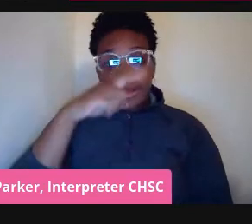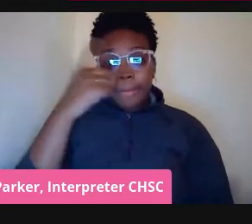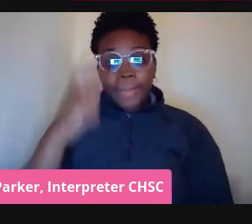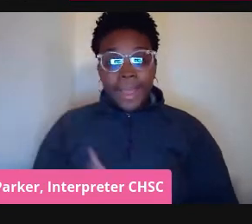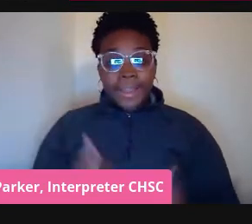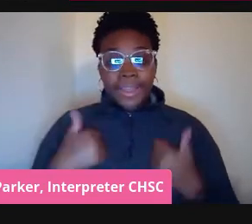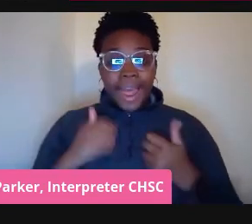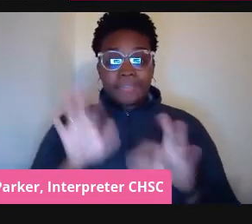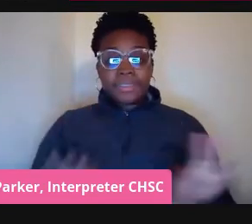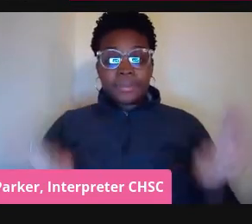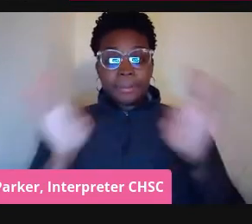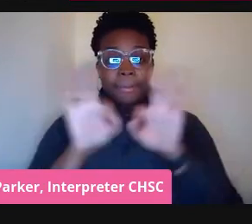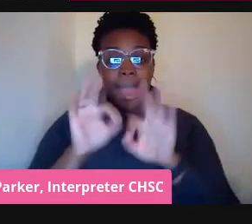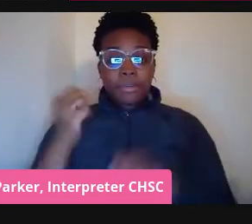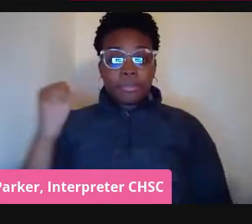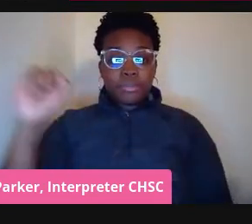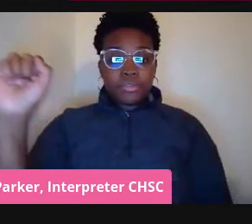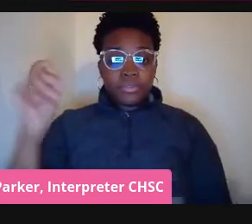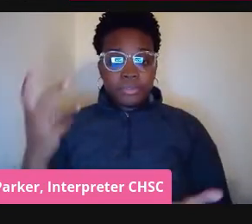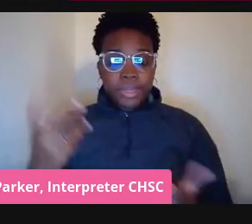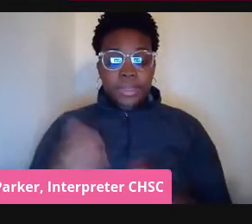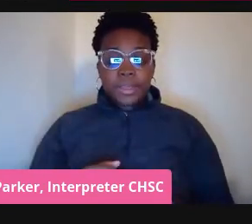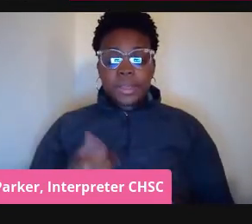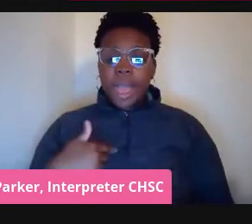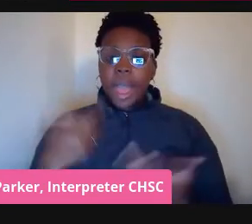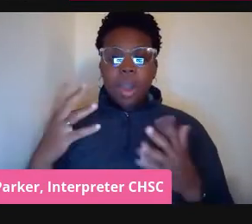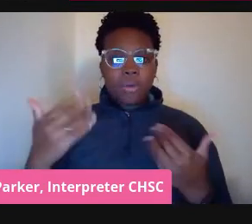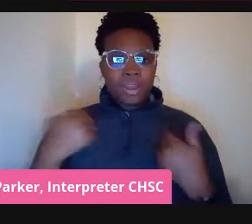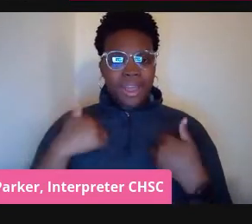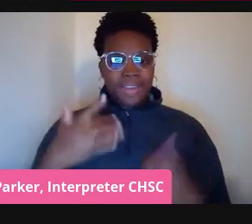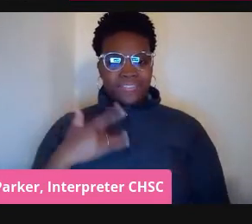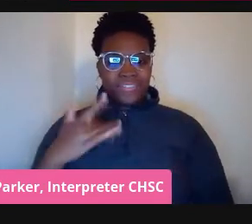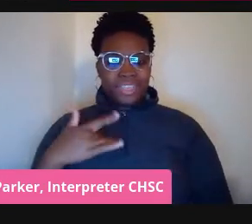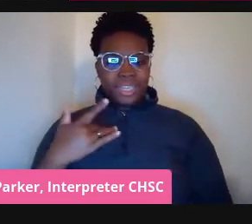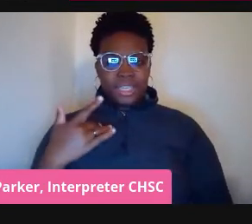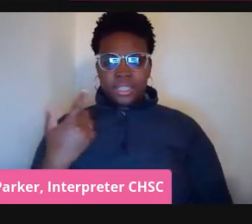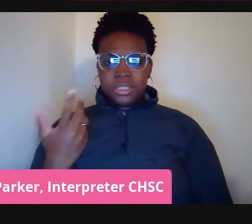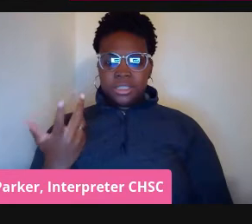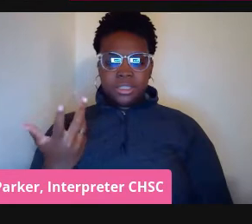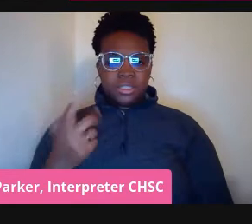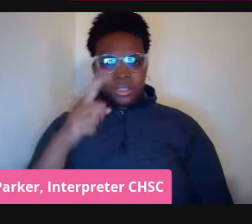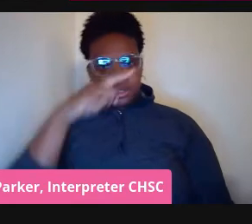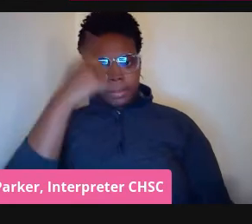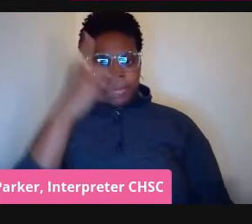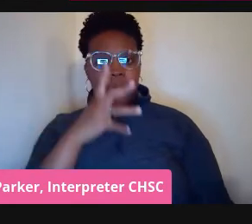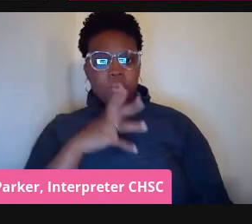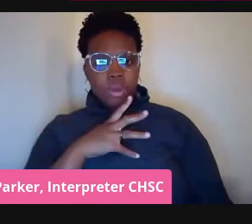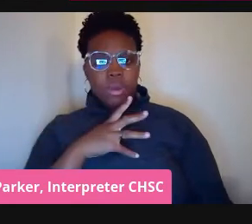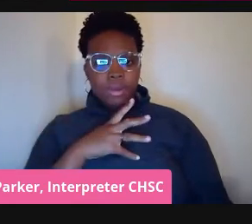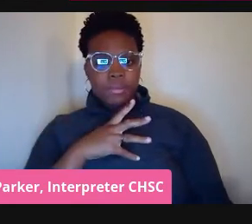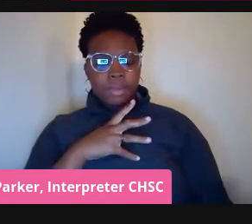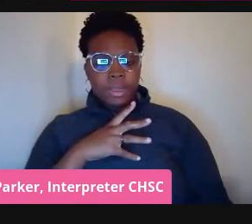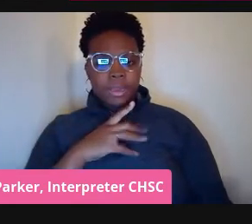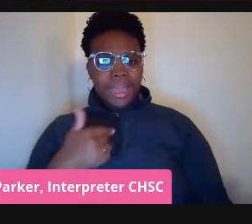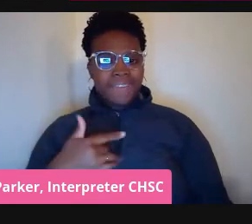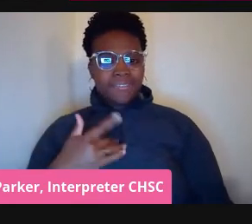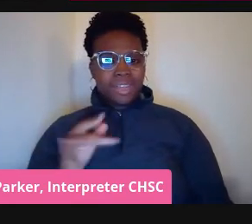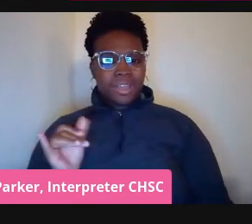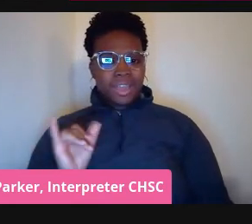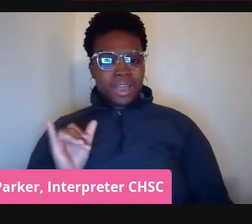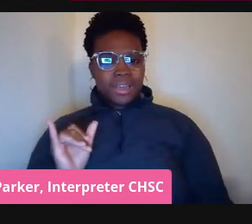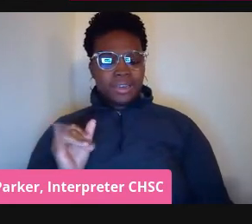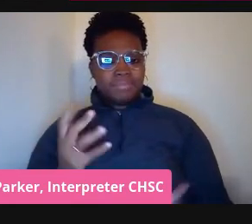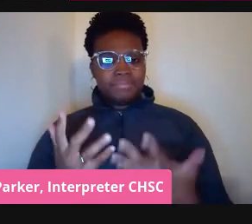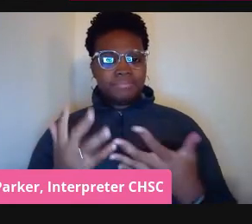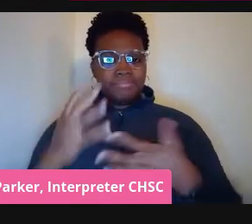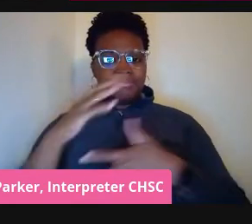movement. And I already had this feeling that as a Black woman, I feel like that the priority